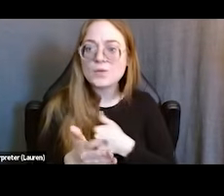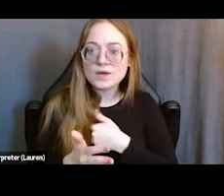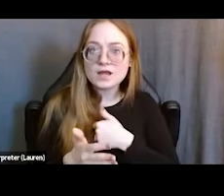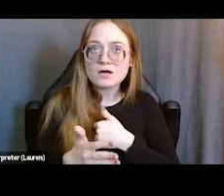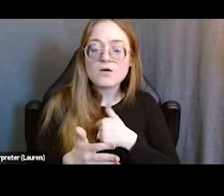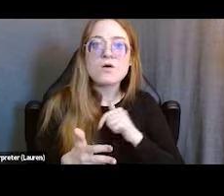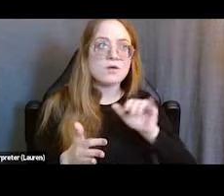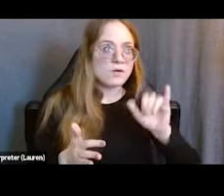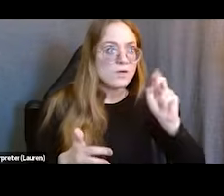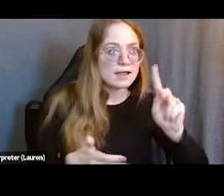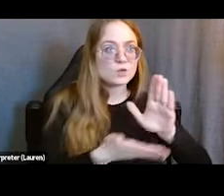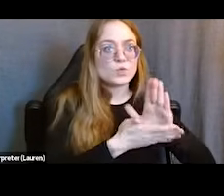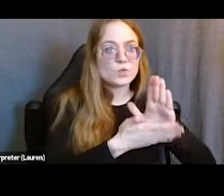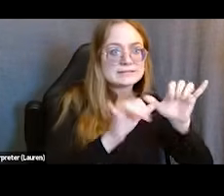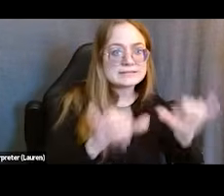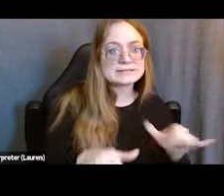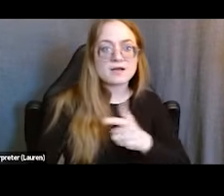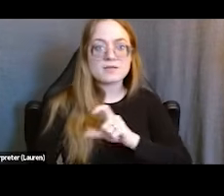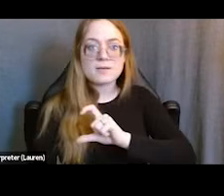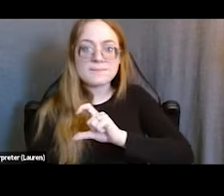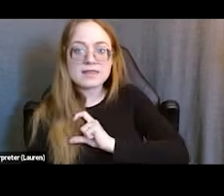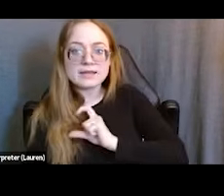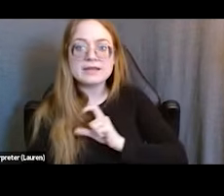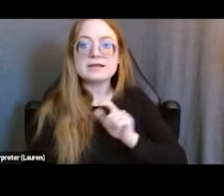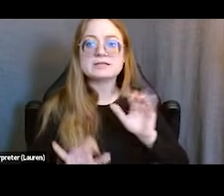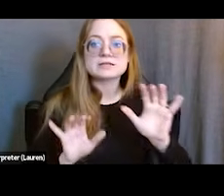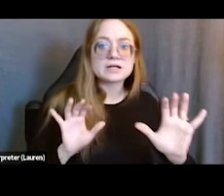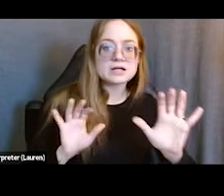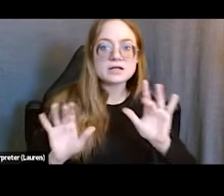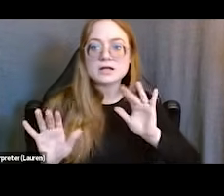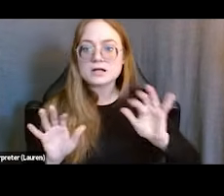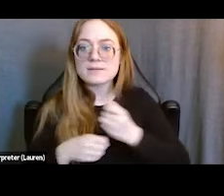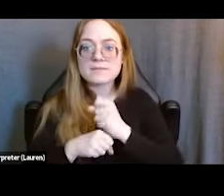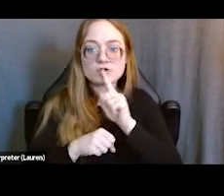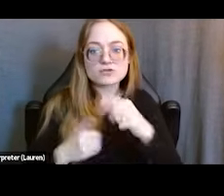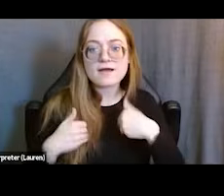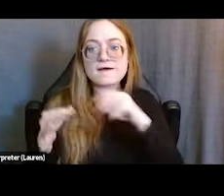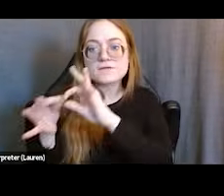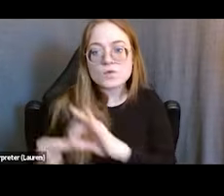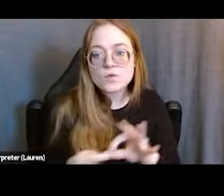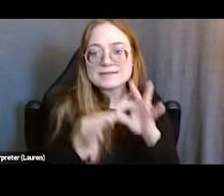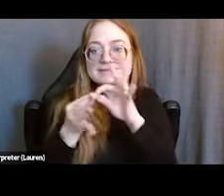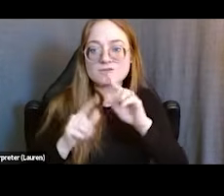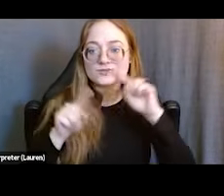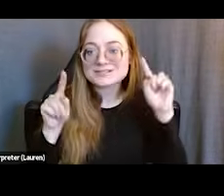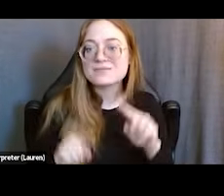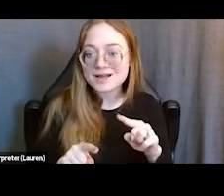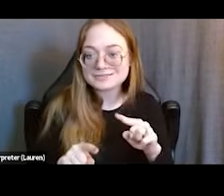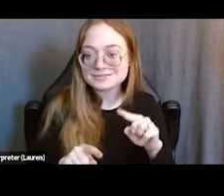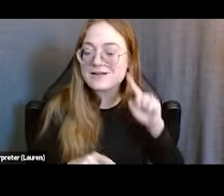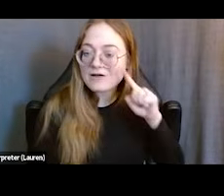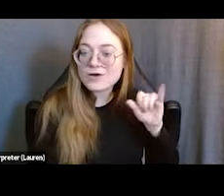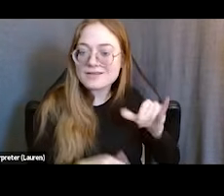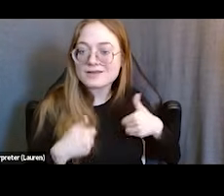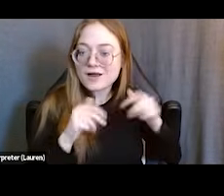systems, between law enforcement, in order to make sure that there's a cohesive response to when it comes to young people